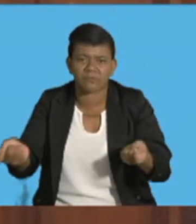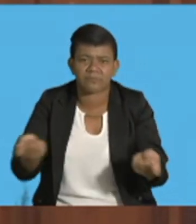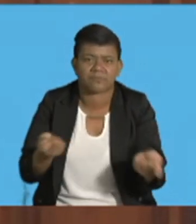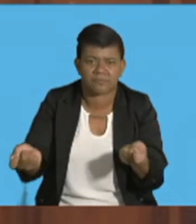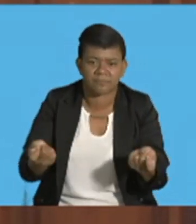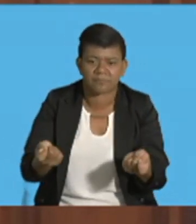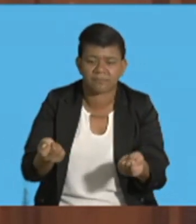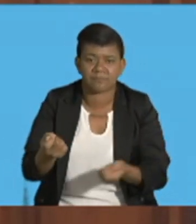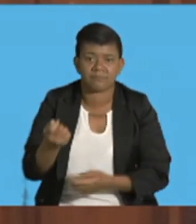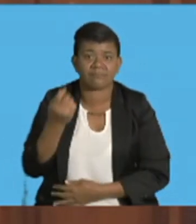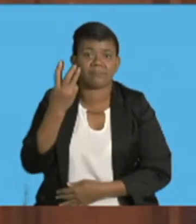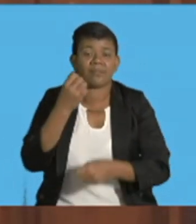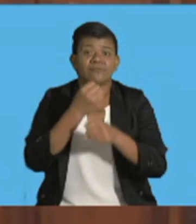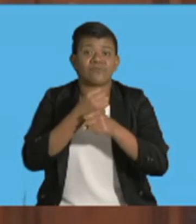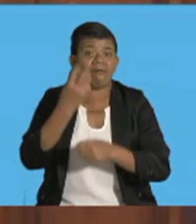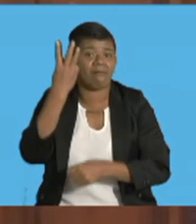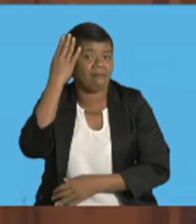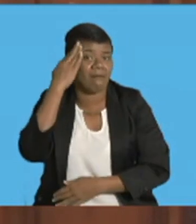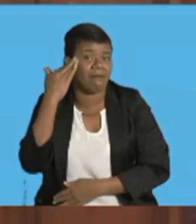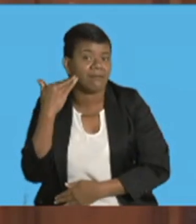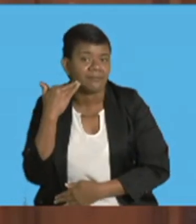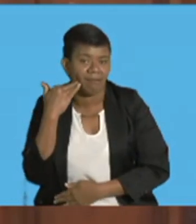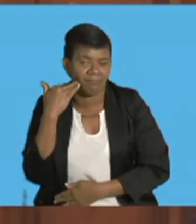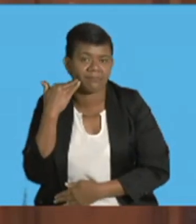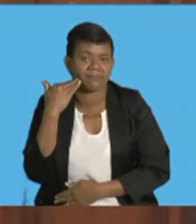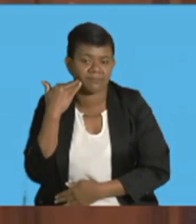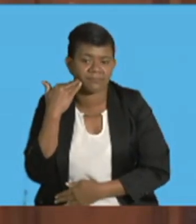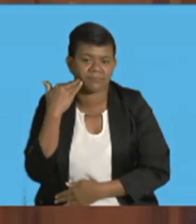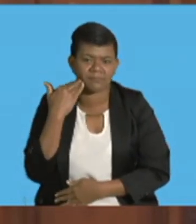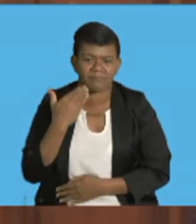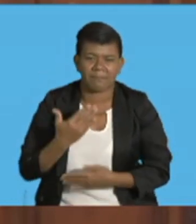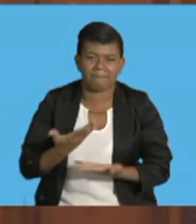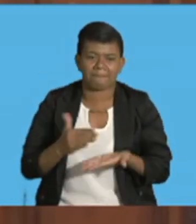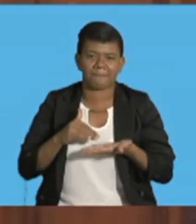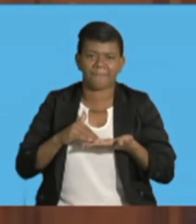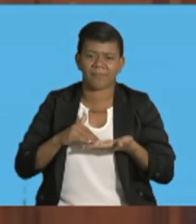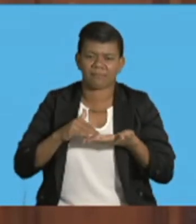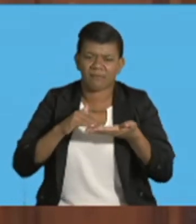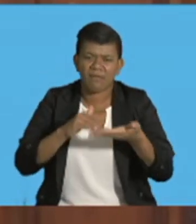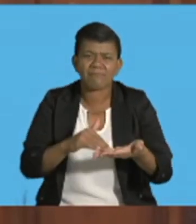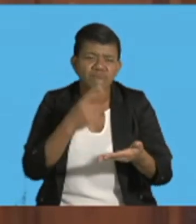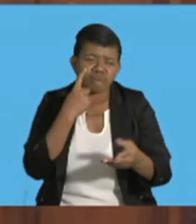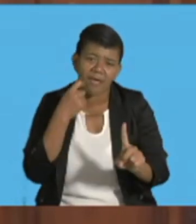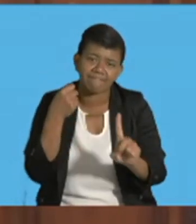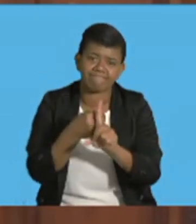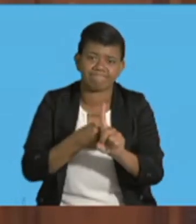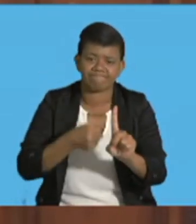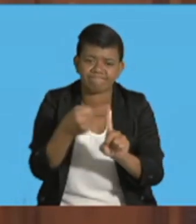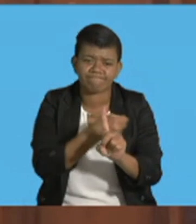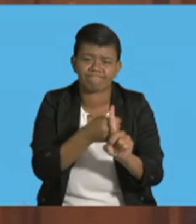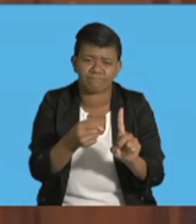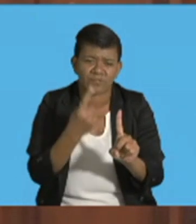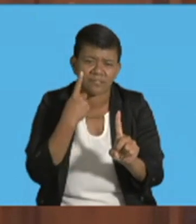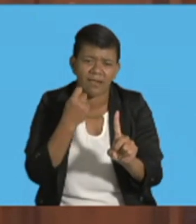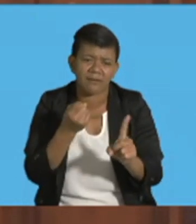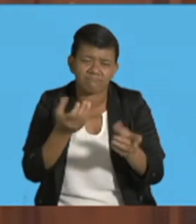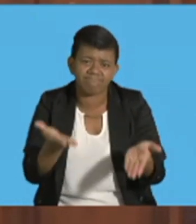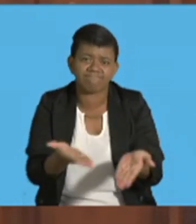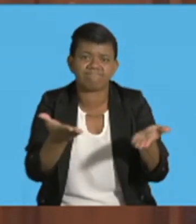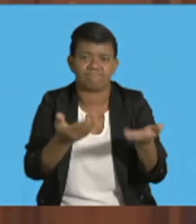change entrenched and damaging practices. And financing is crucial to assist the world's most vulnerable communities